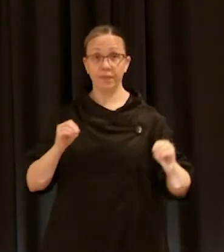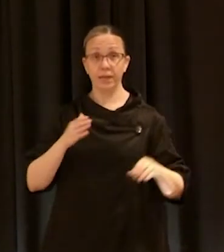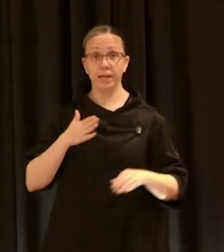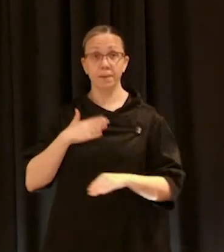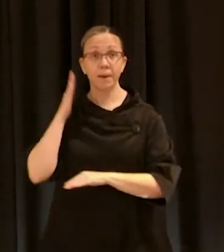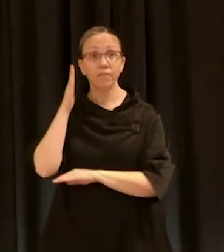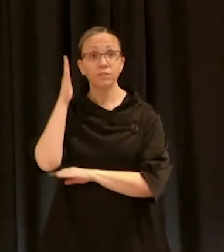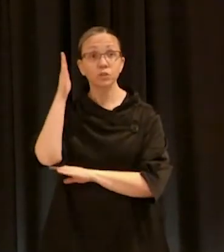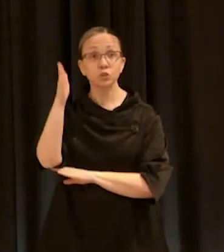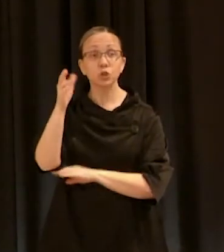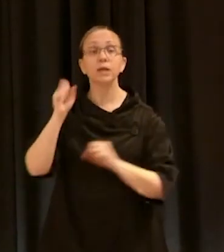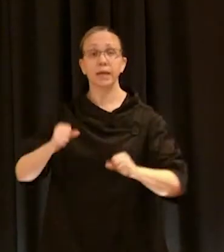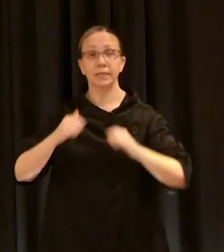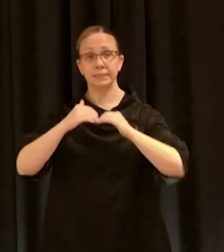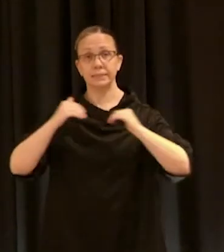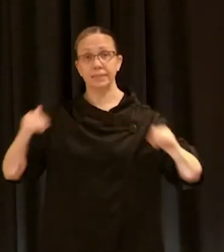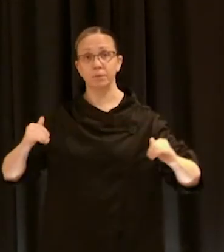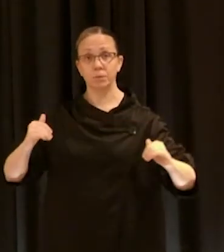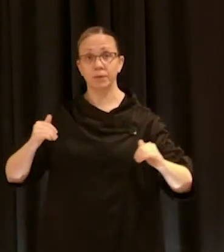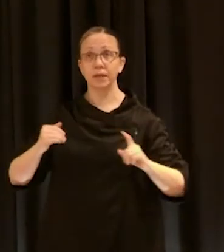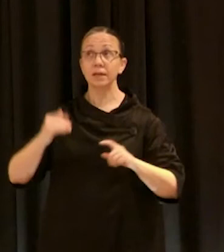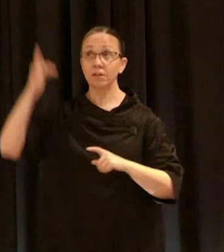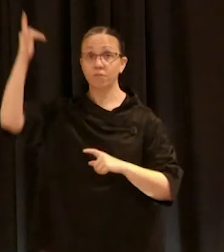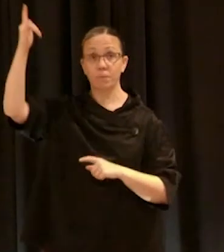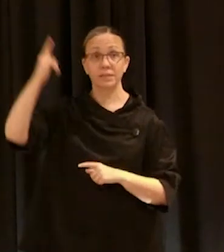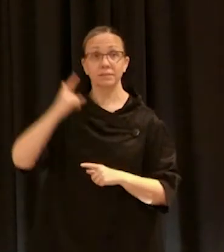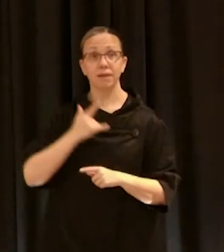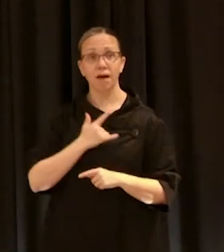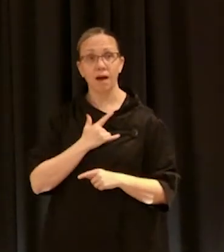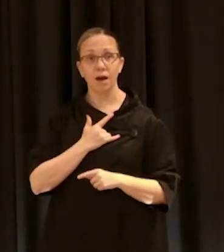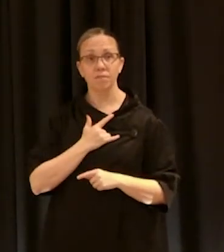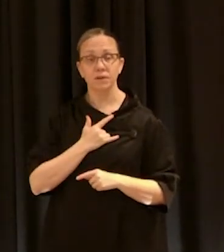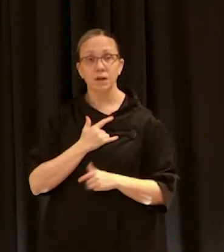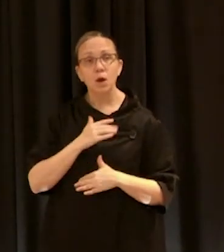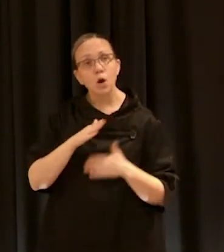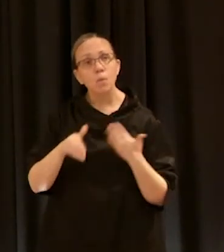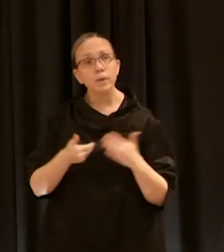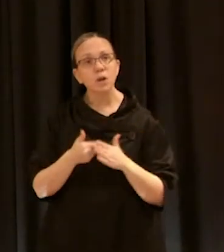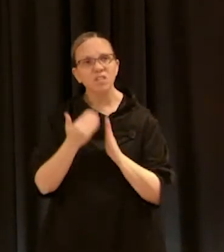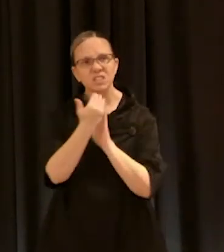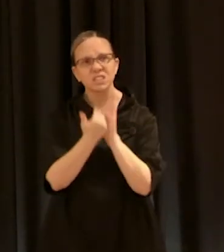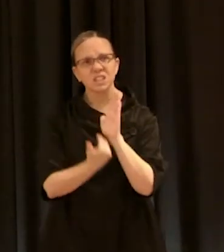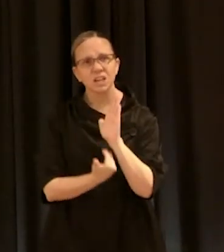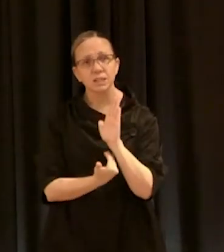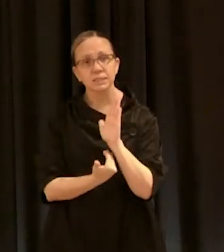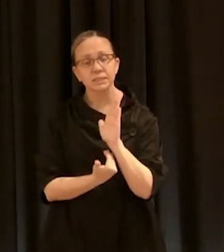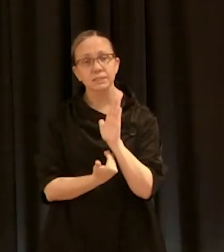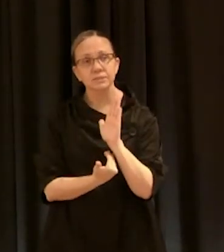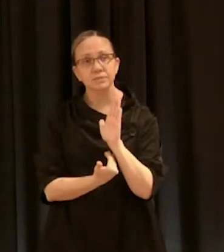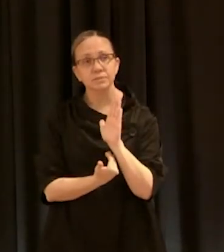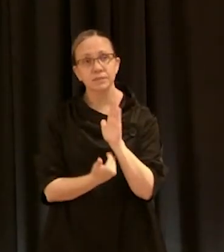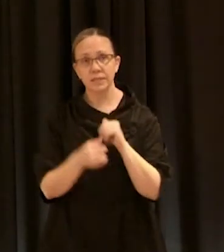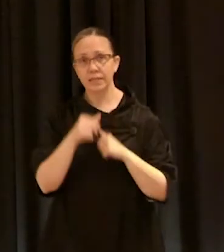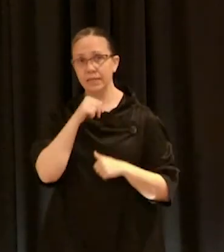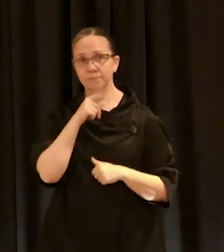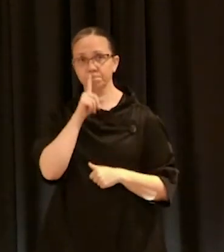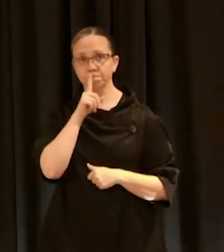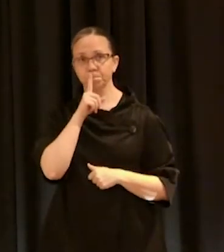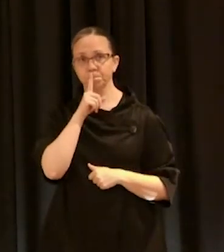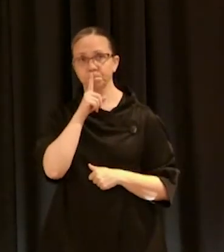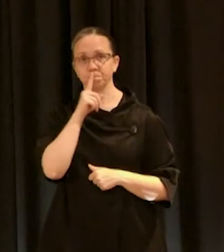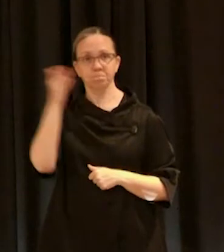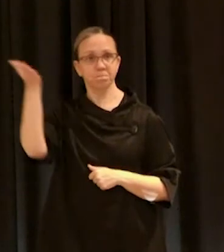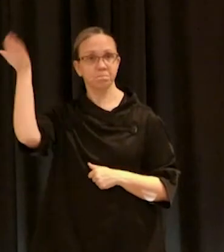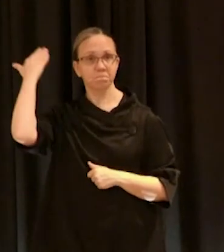future can separate me from the love of God. But in all of his little list, he did not say anything about